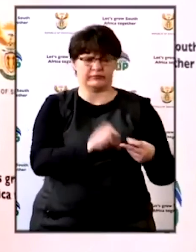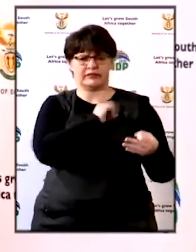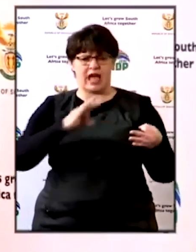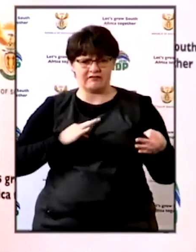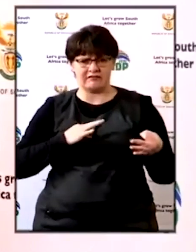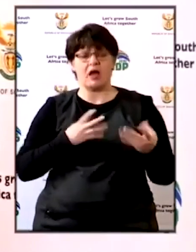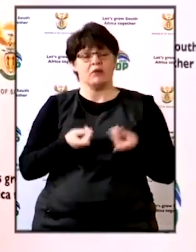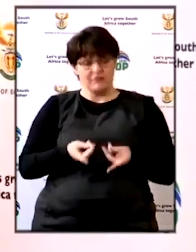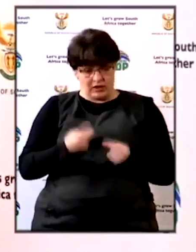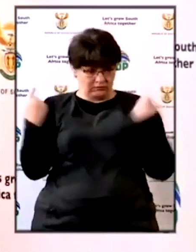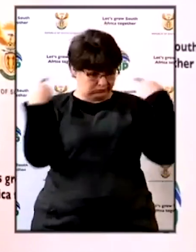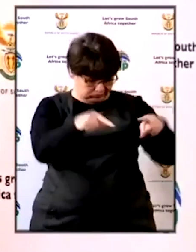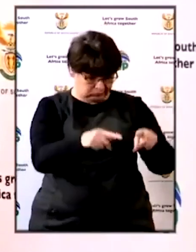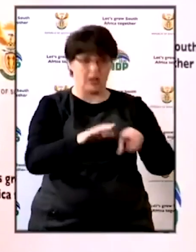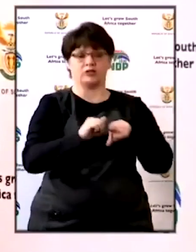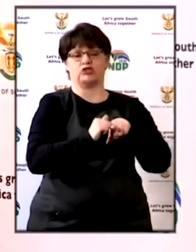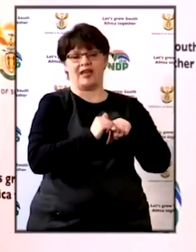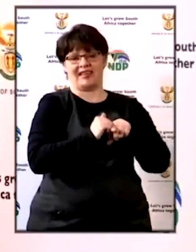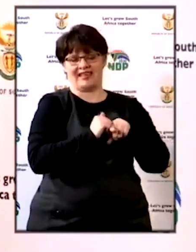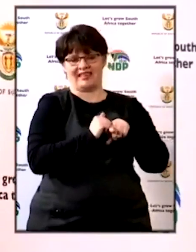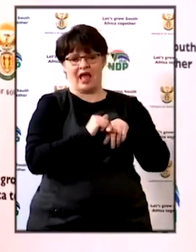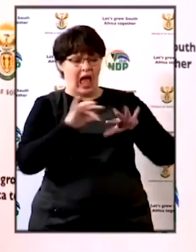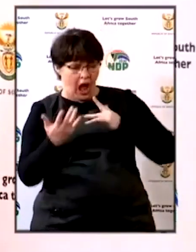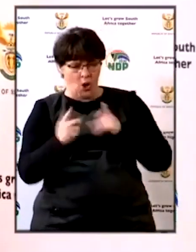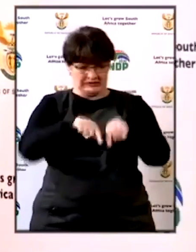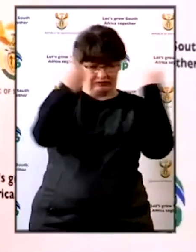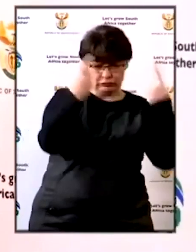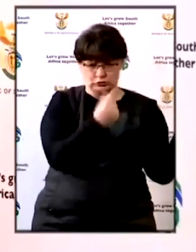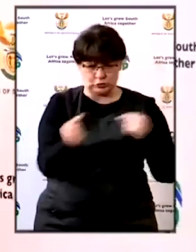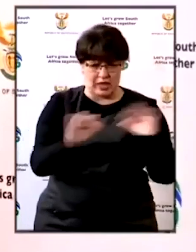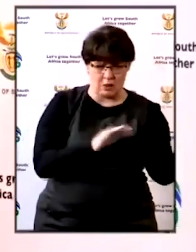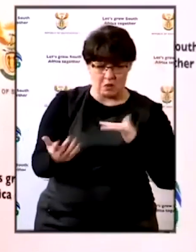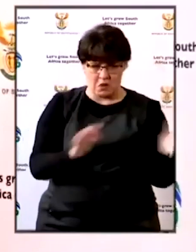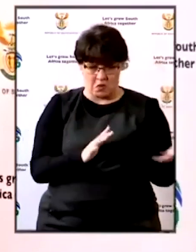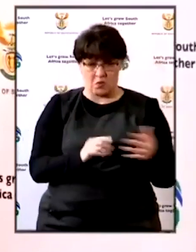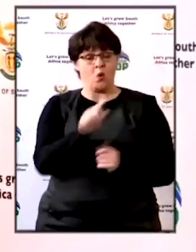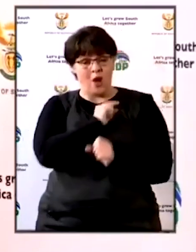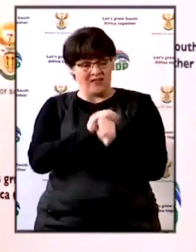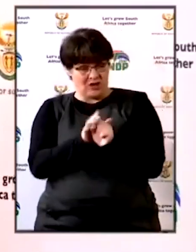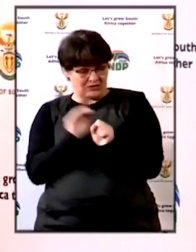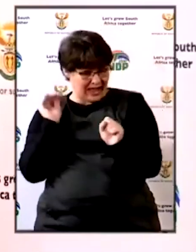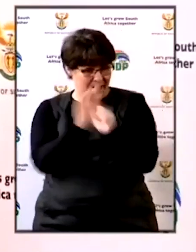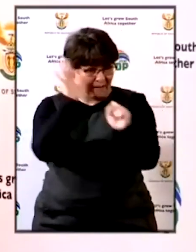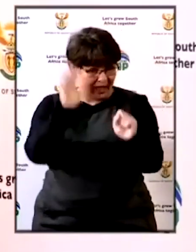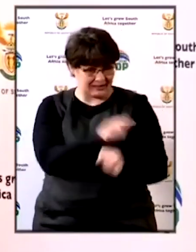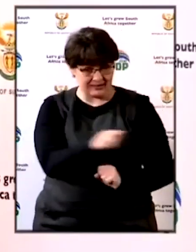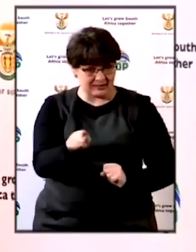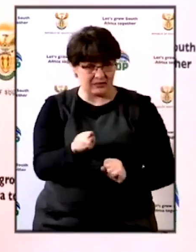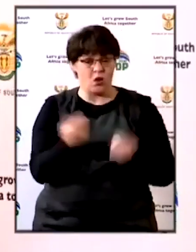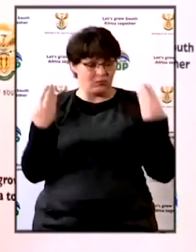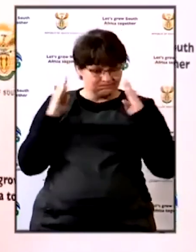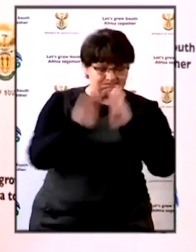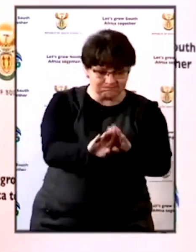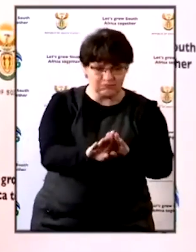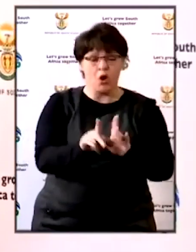school reopening, which starts for grade 7s and 12. We are aware that the impact of the virus also, or the lockdown